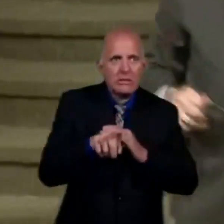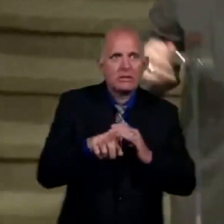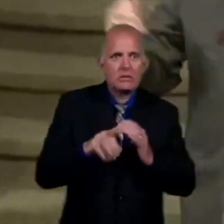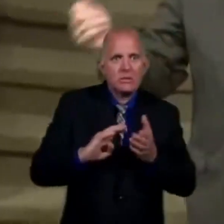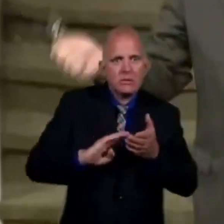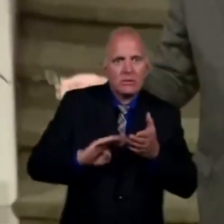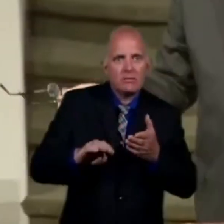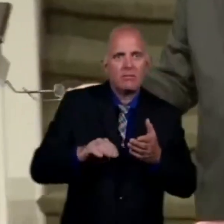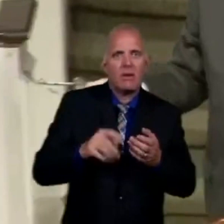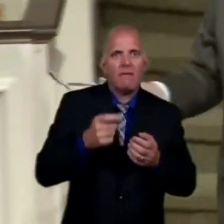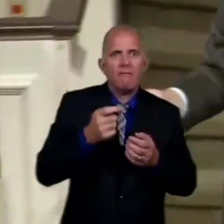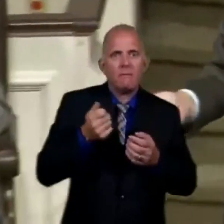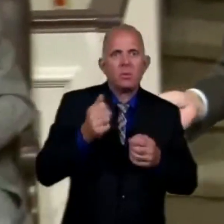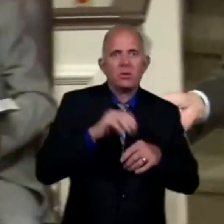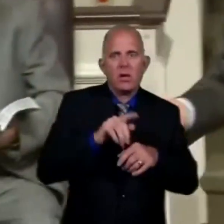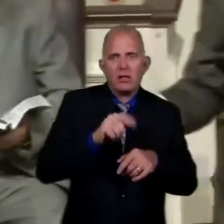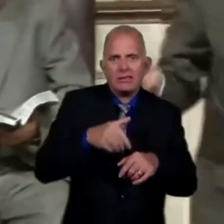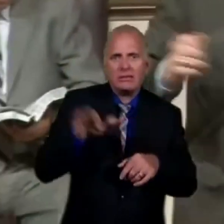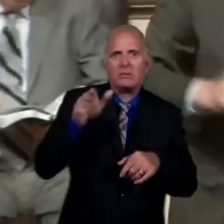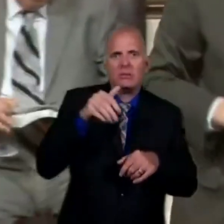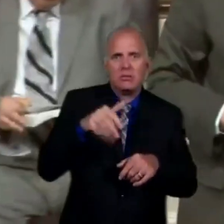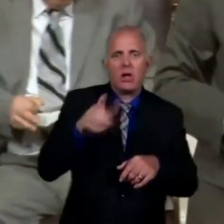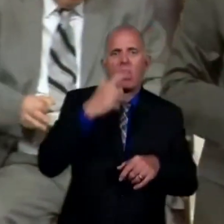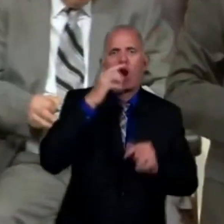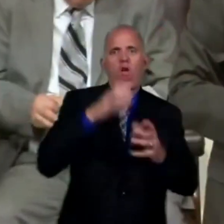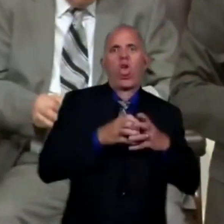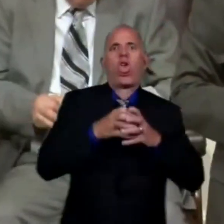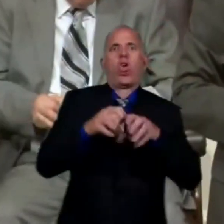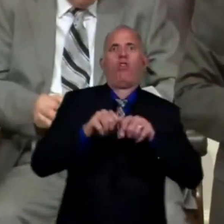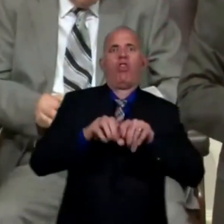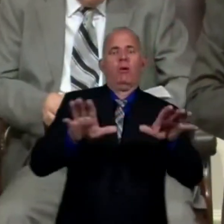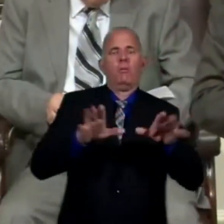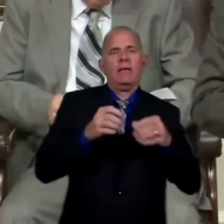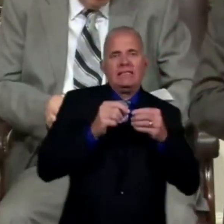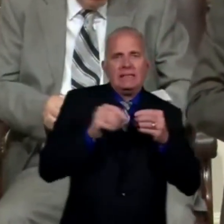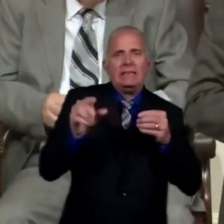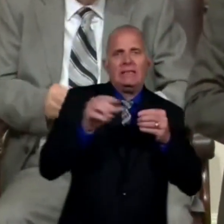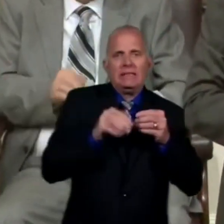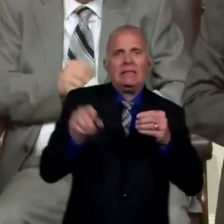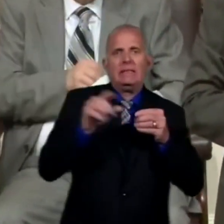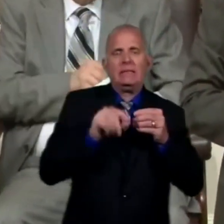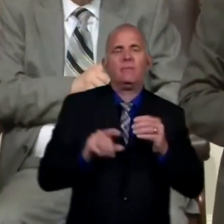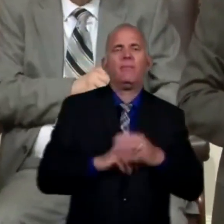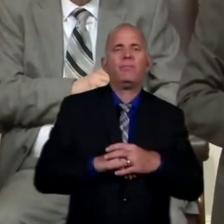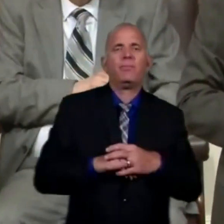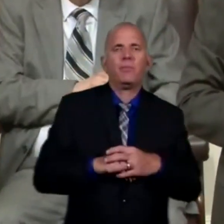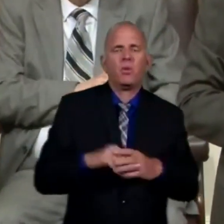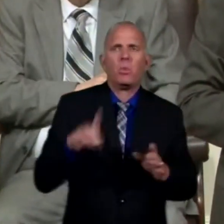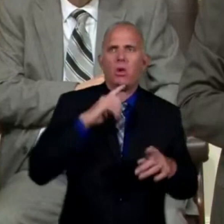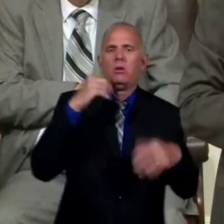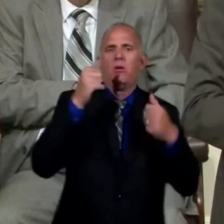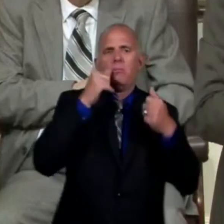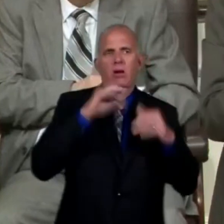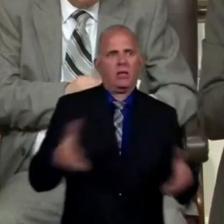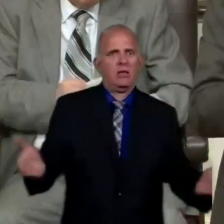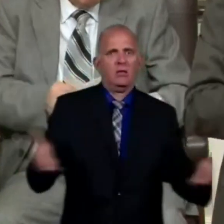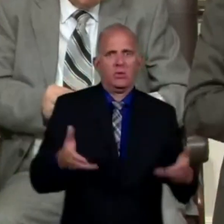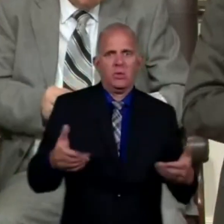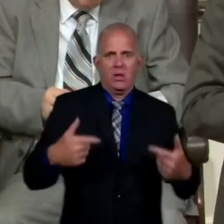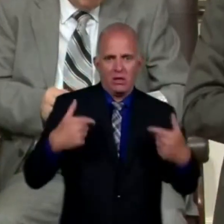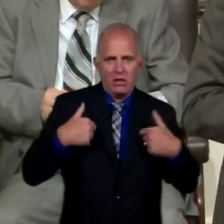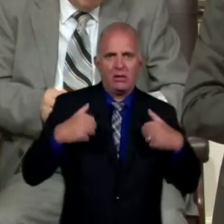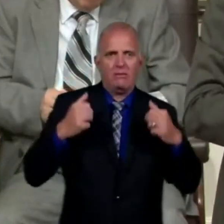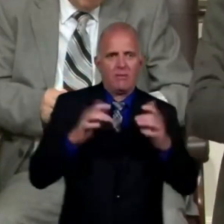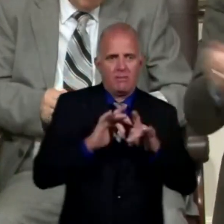want to cause undue attention to them. We're so blessed, aren't we? Have a Bible and to walk into a